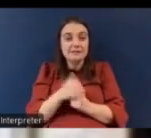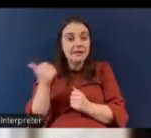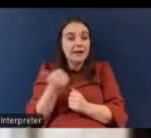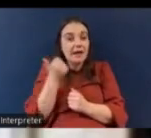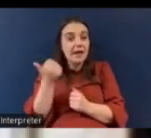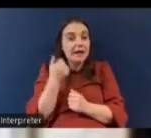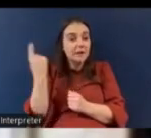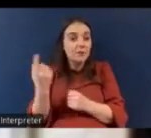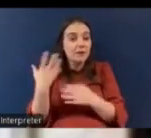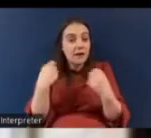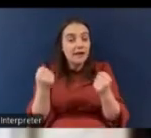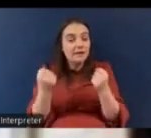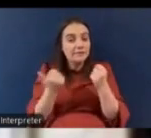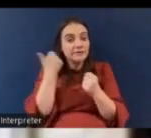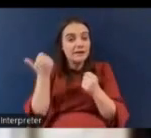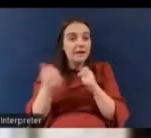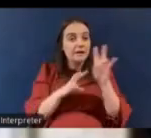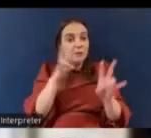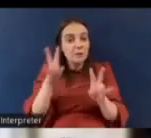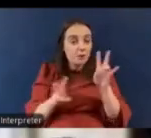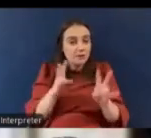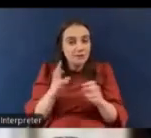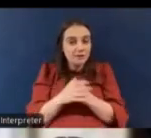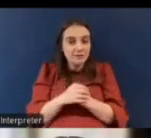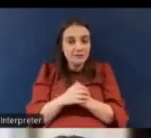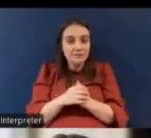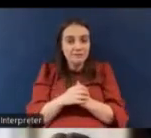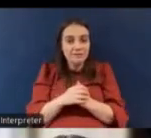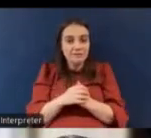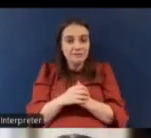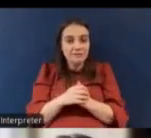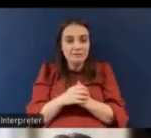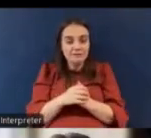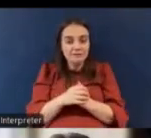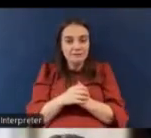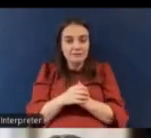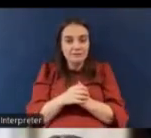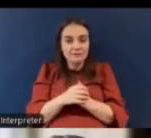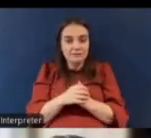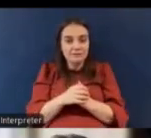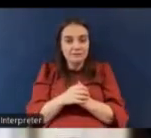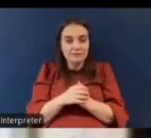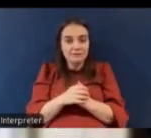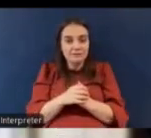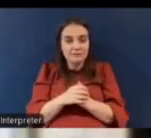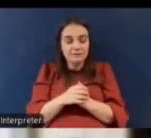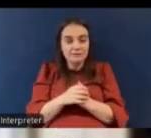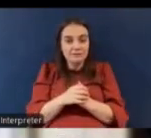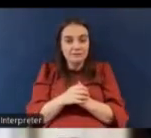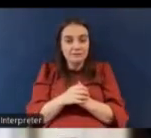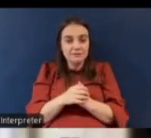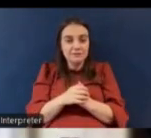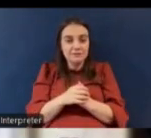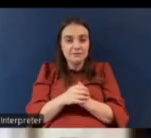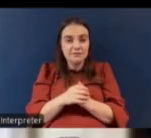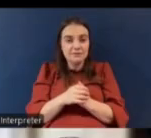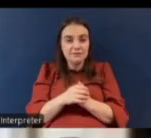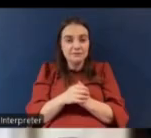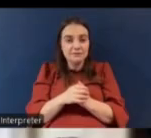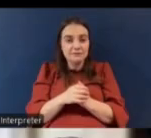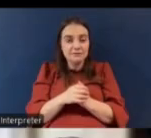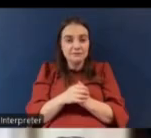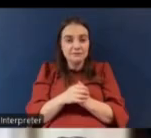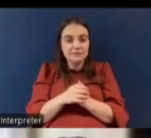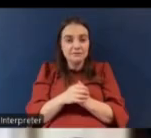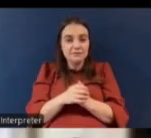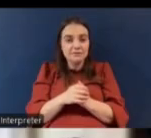can put up your hand or you can type it into the chat and Chloe will make sure to flag it with myself or with Rachel.